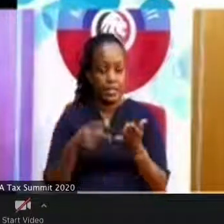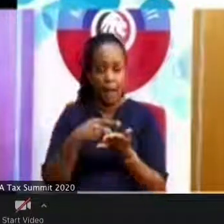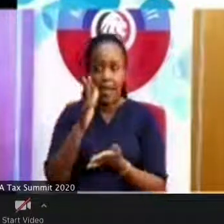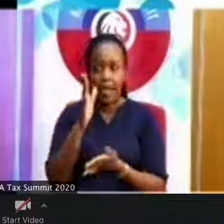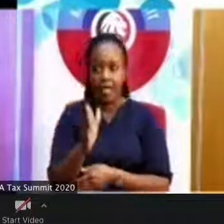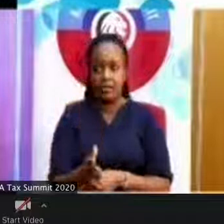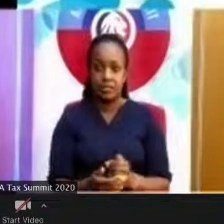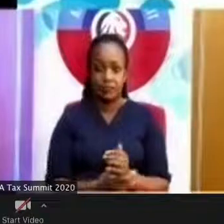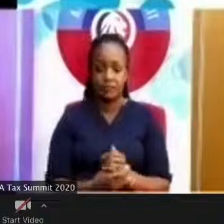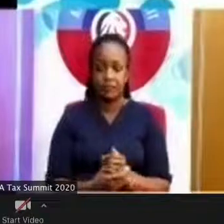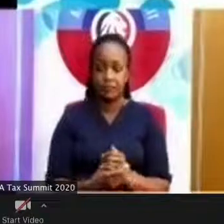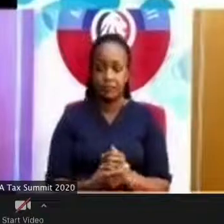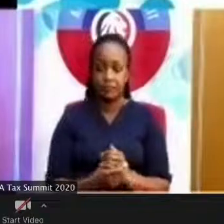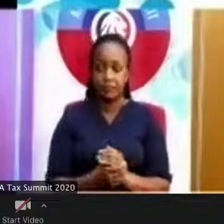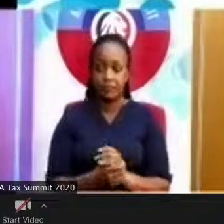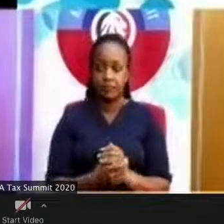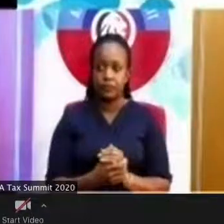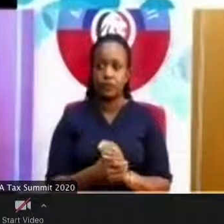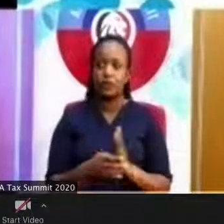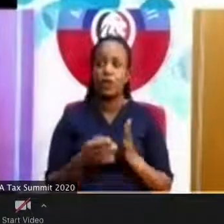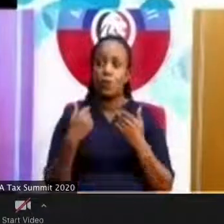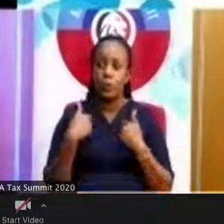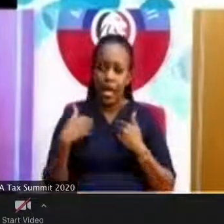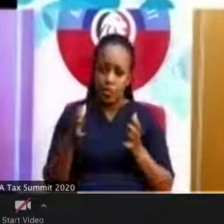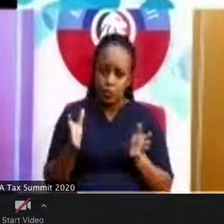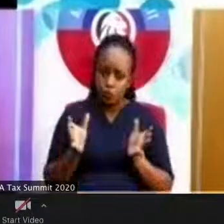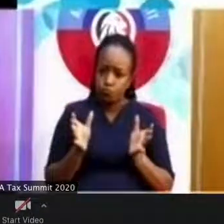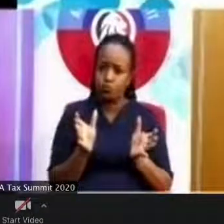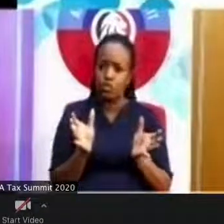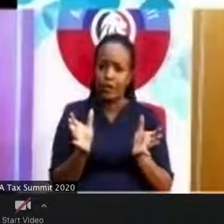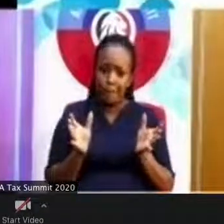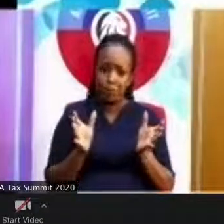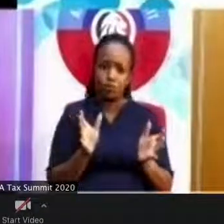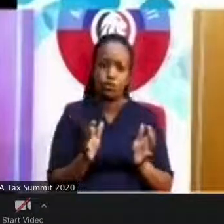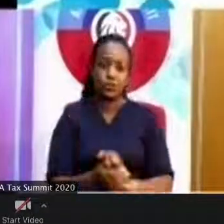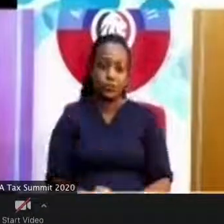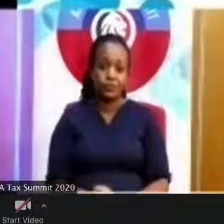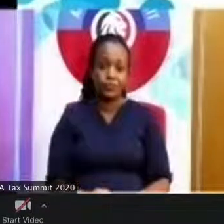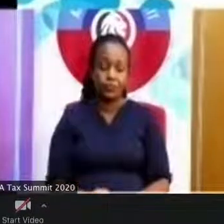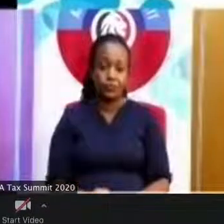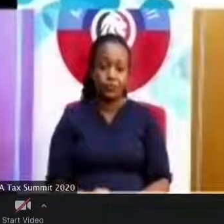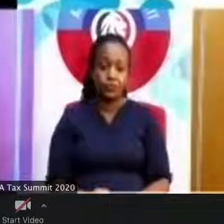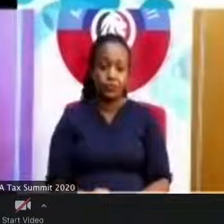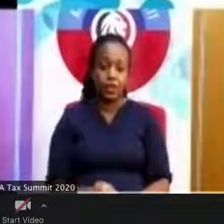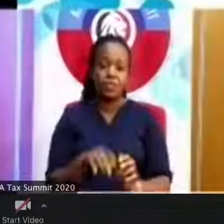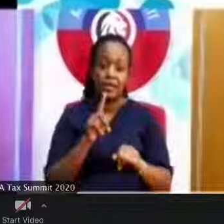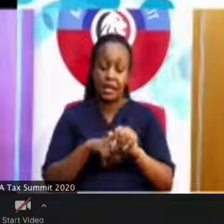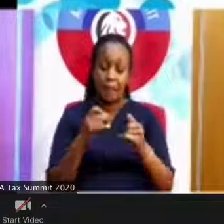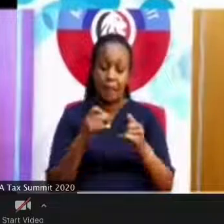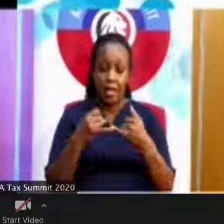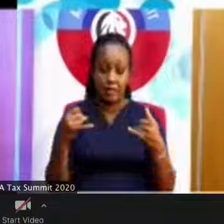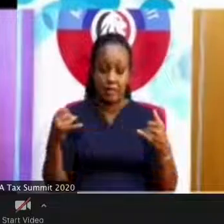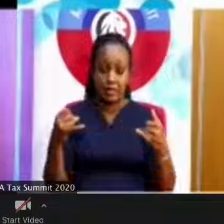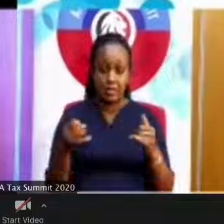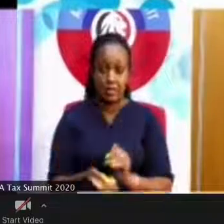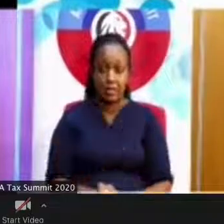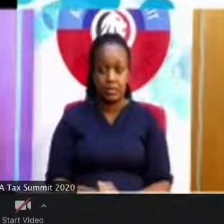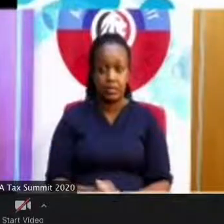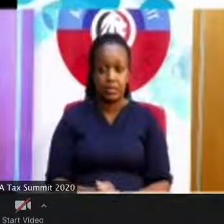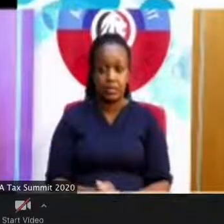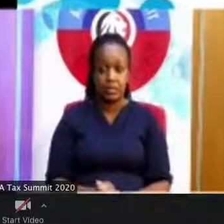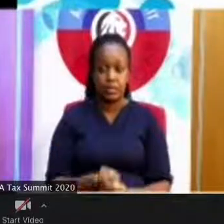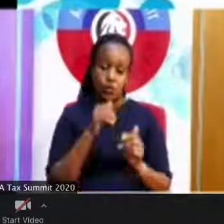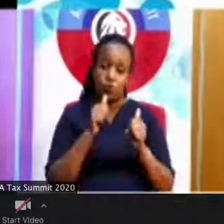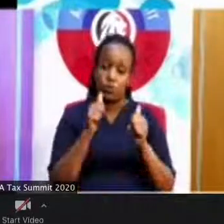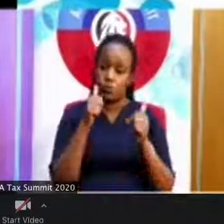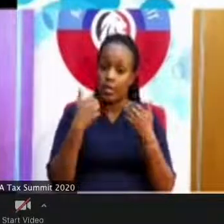We had to push back the filing timelines. We had to